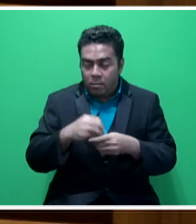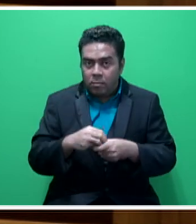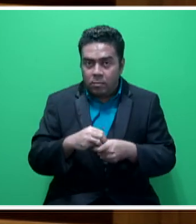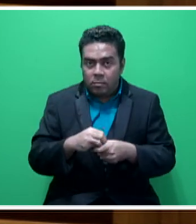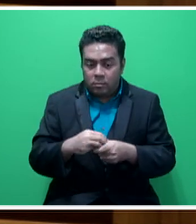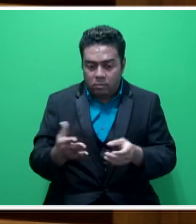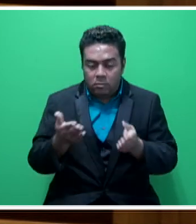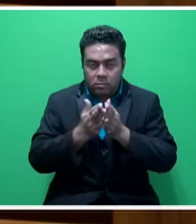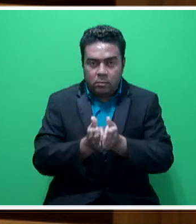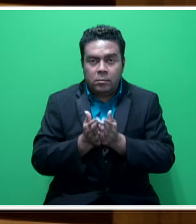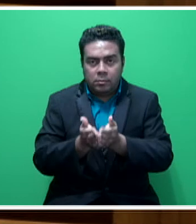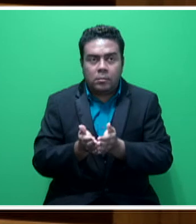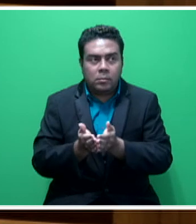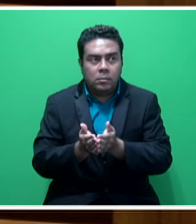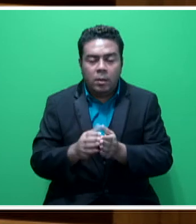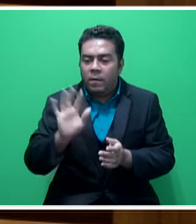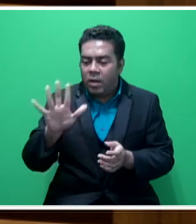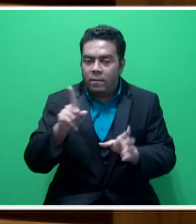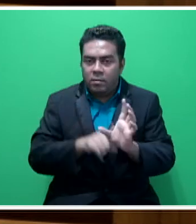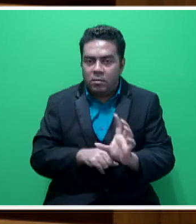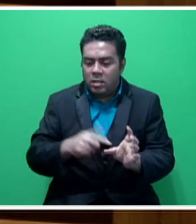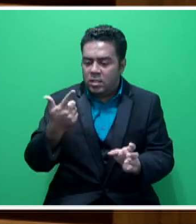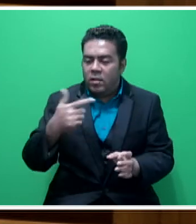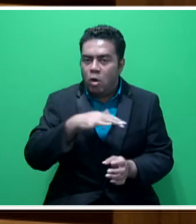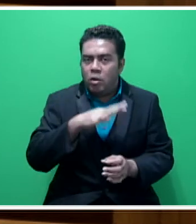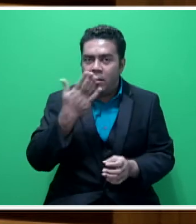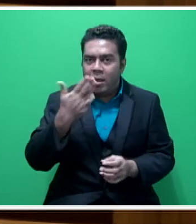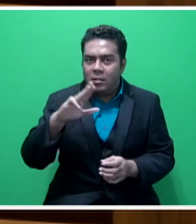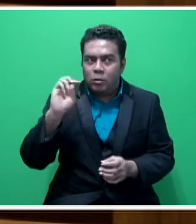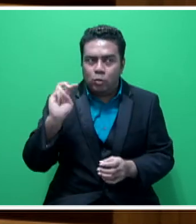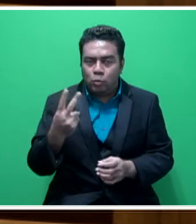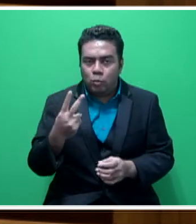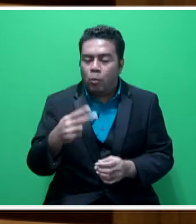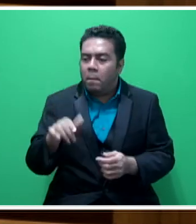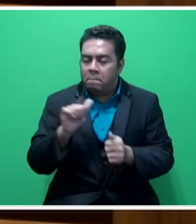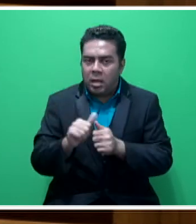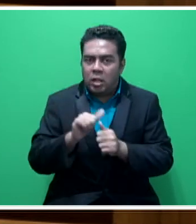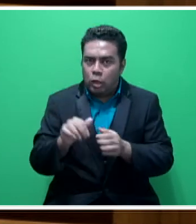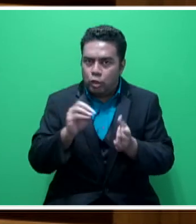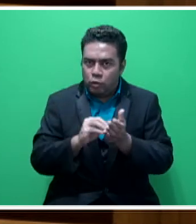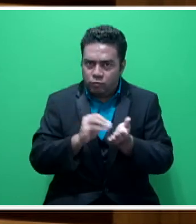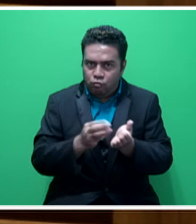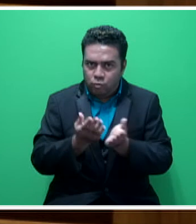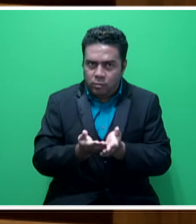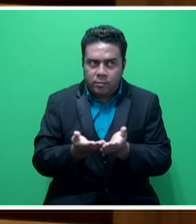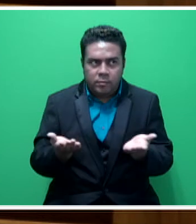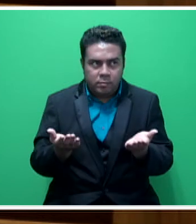trips undertaken for the past 5 years is about 792. But we're always looking to better the services, sir, but currently that's